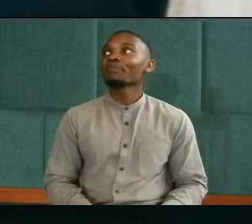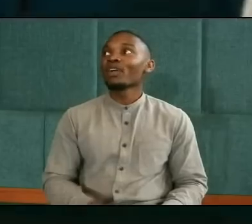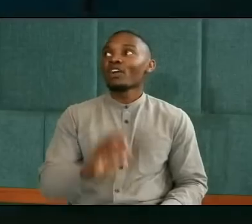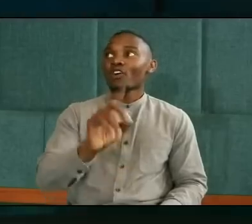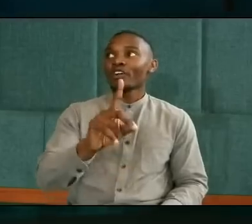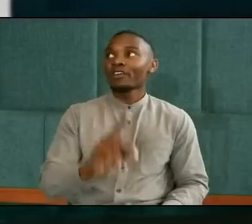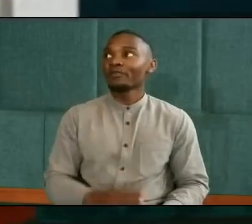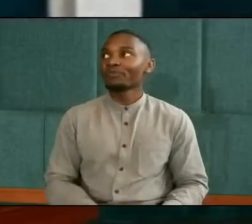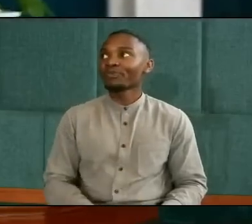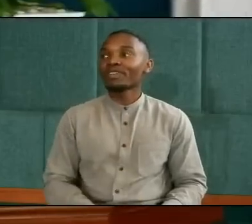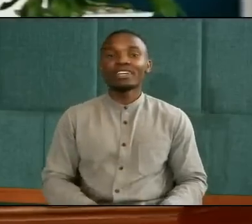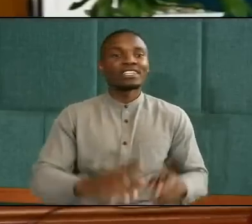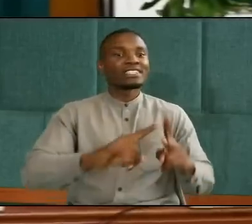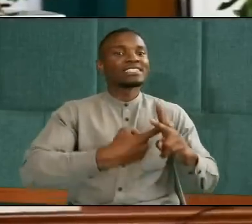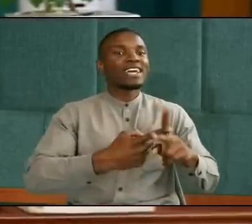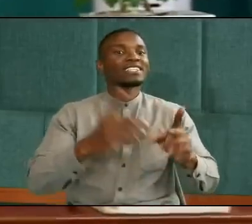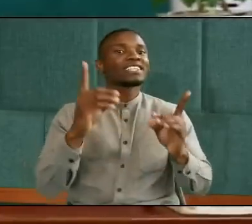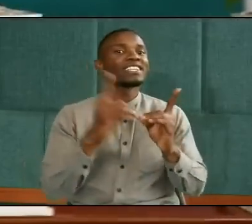date.